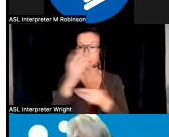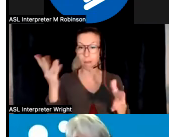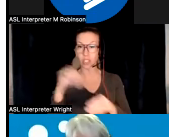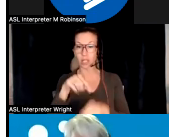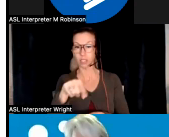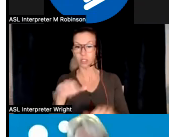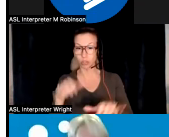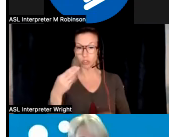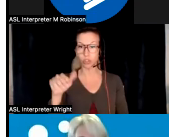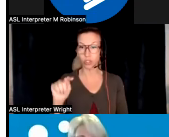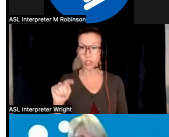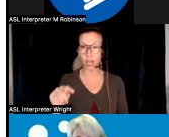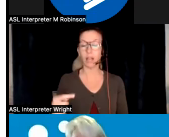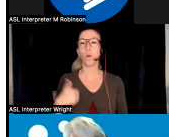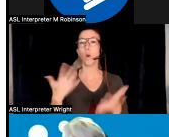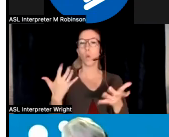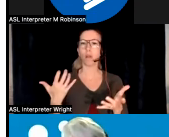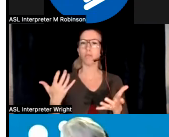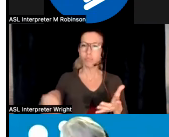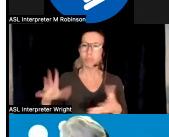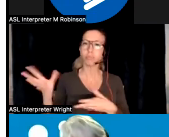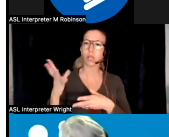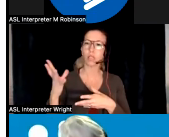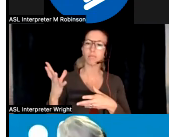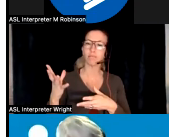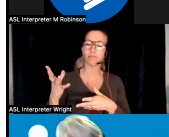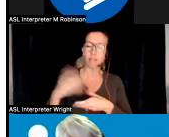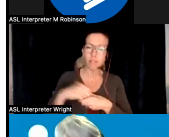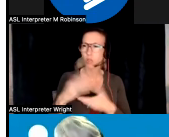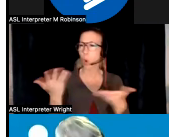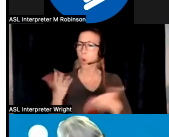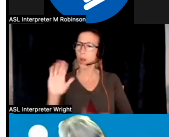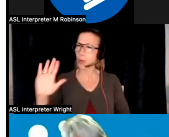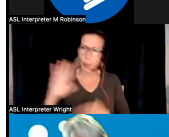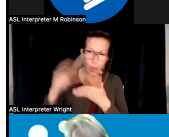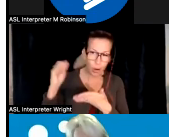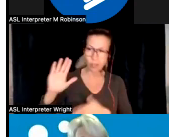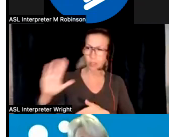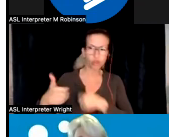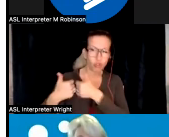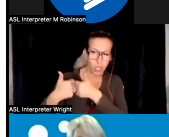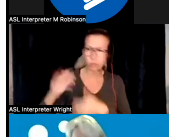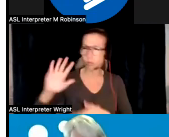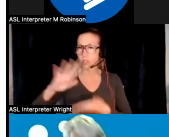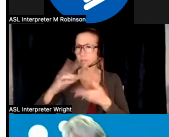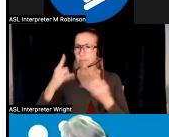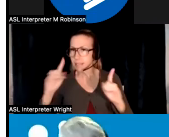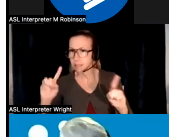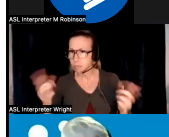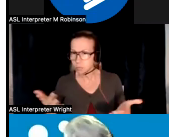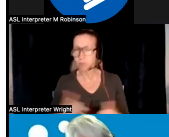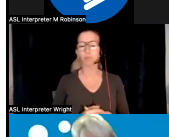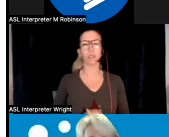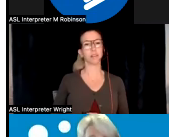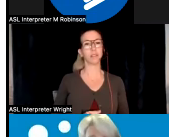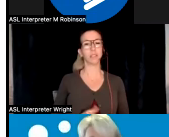information. We want to make this engaging about what you've learned, some of your challenges, some of your successes. And then also we want you to think